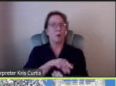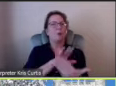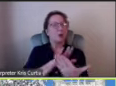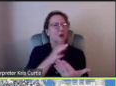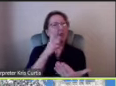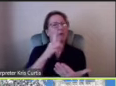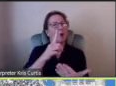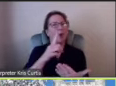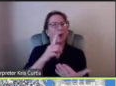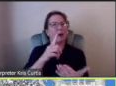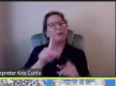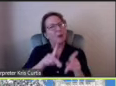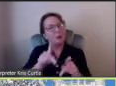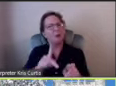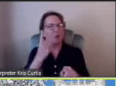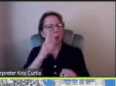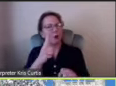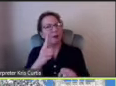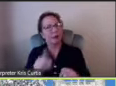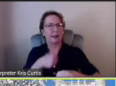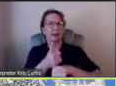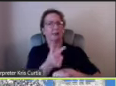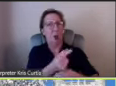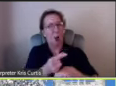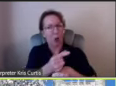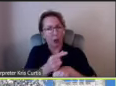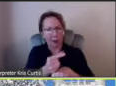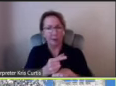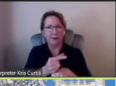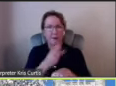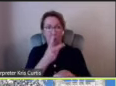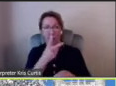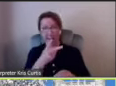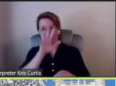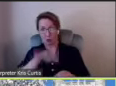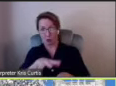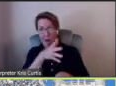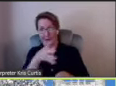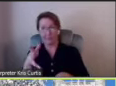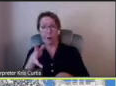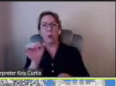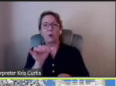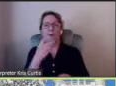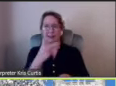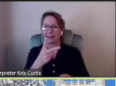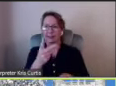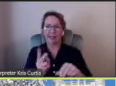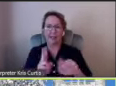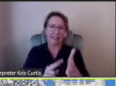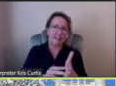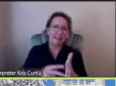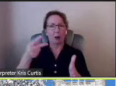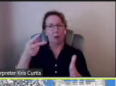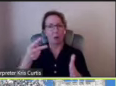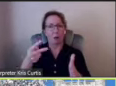seeing a lot of inequality by income that you can see in the graph. And we've actually seen almost a doubling of gardening